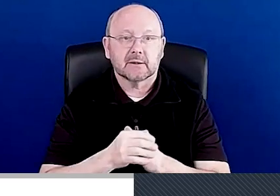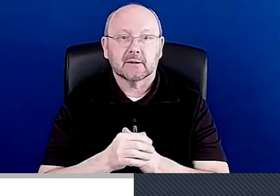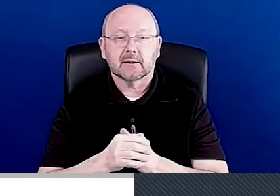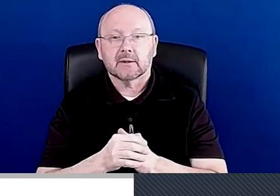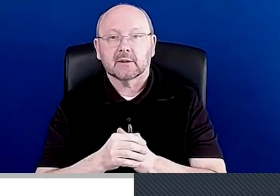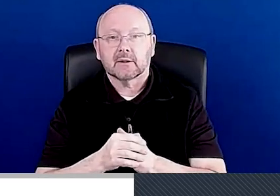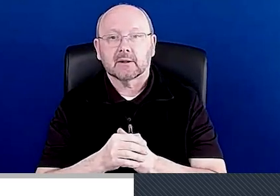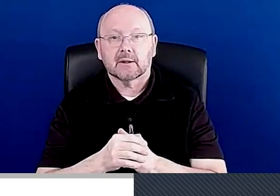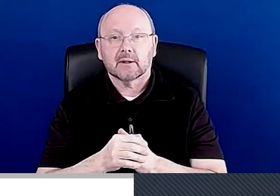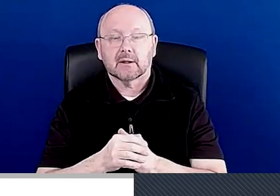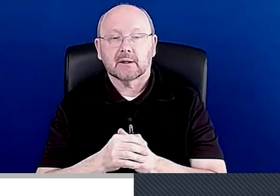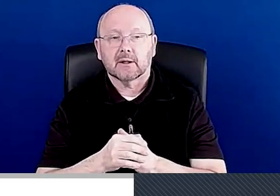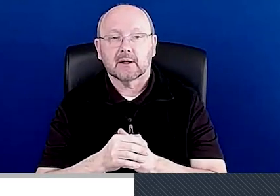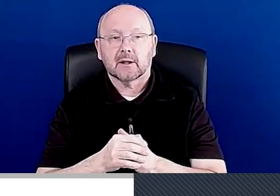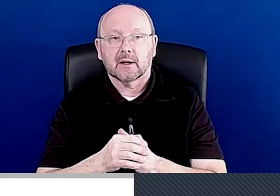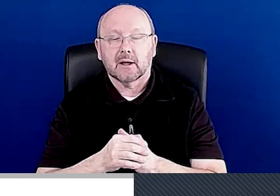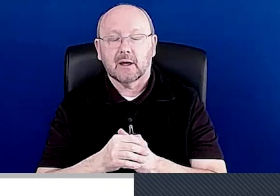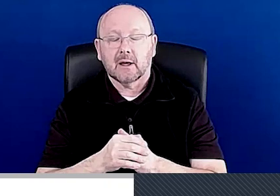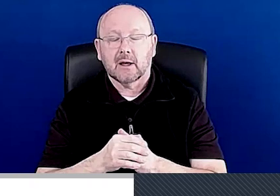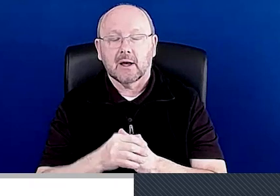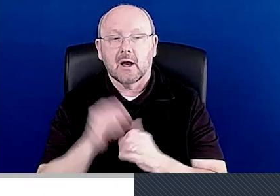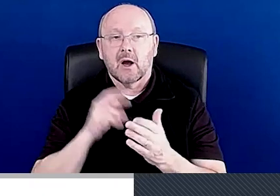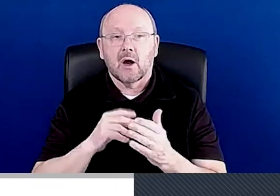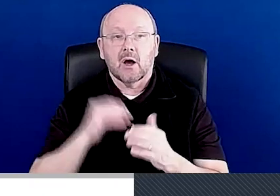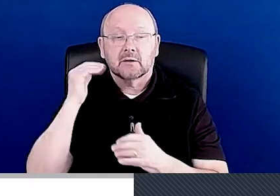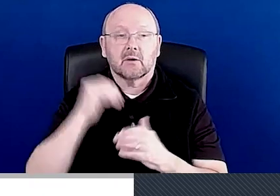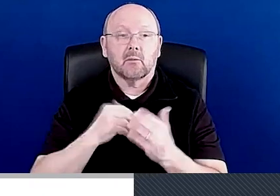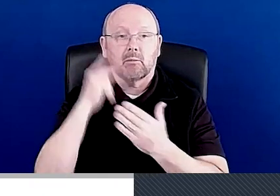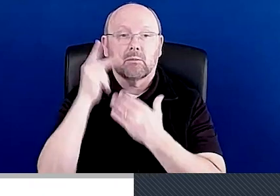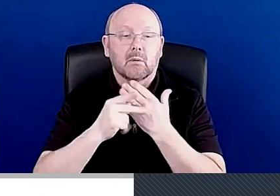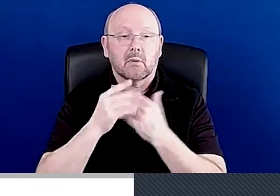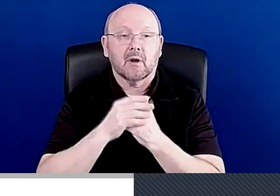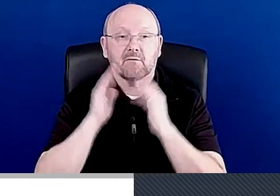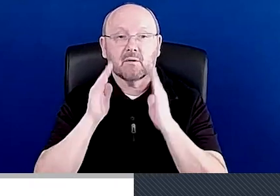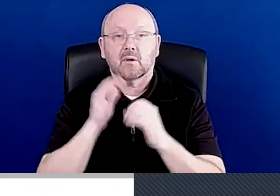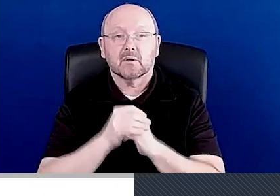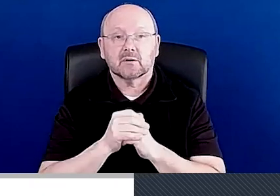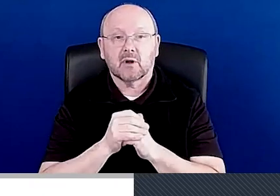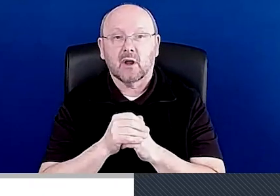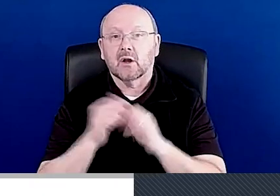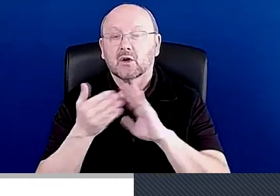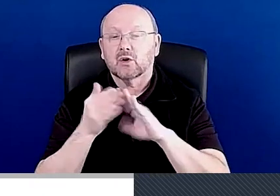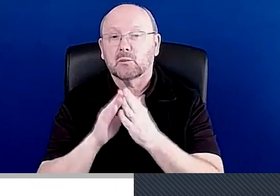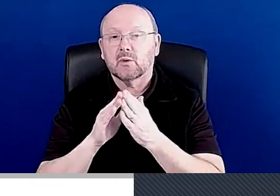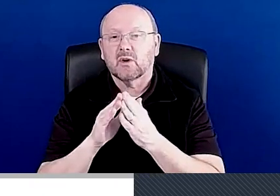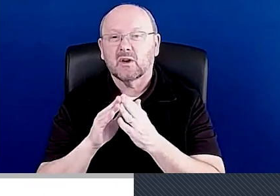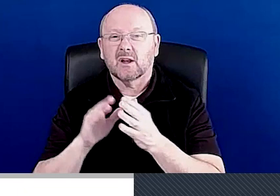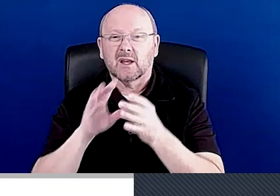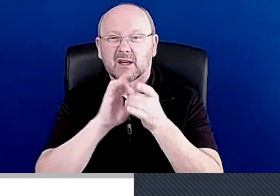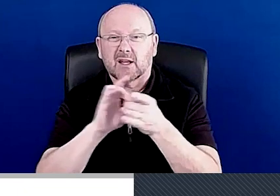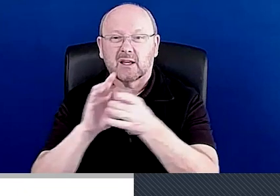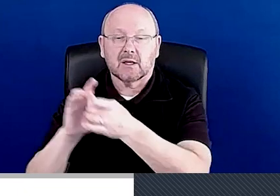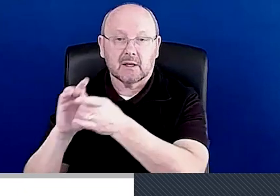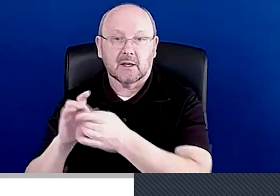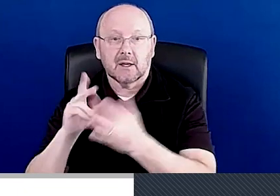Our programs, which mostly focus on adult schools and community partners, our high school equivalency course that we offer